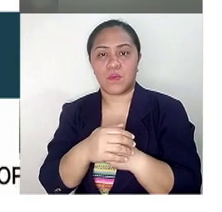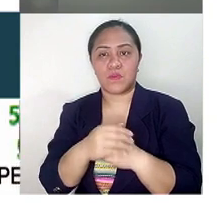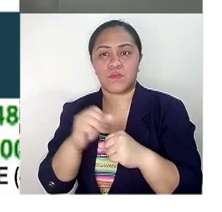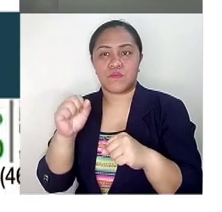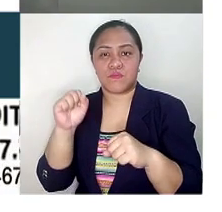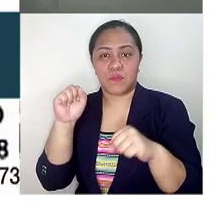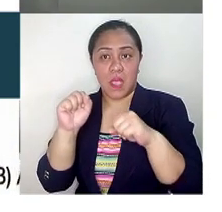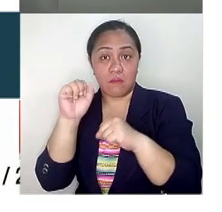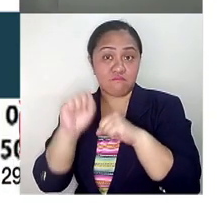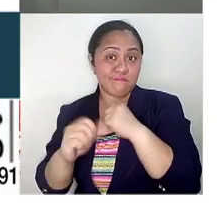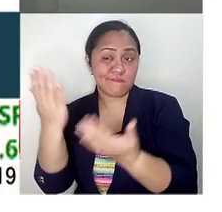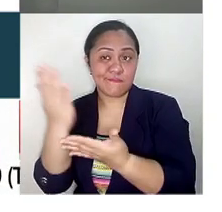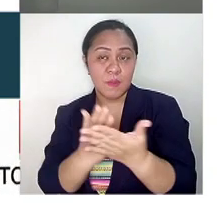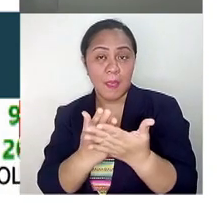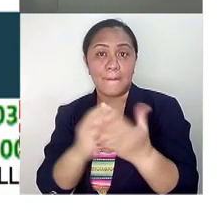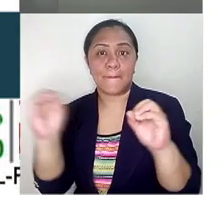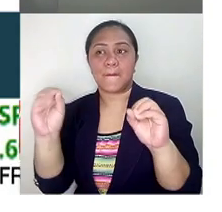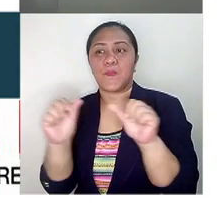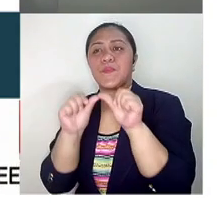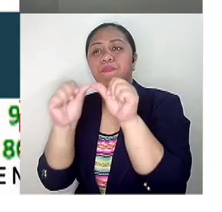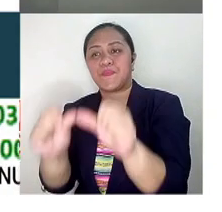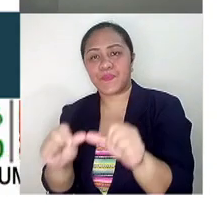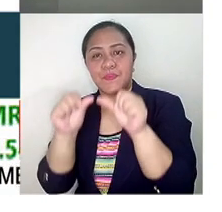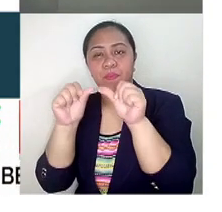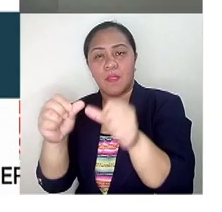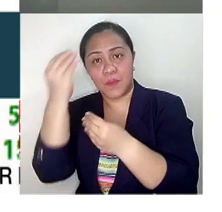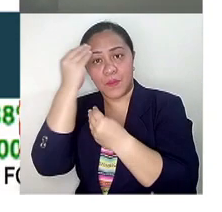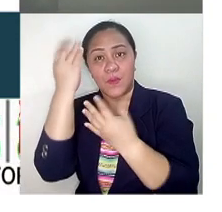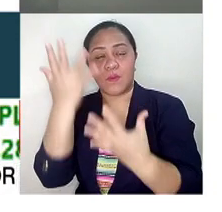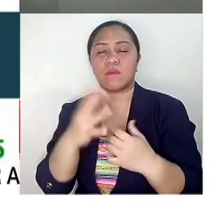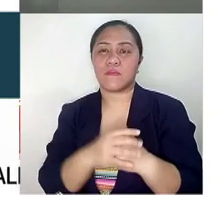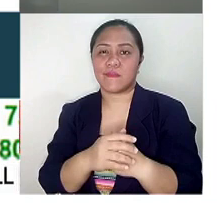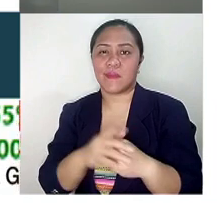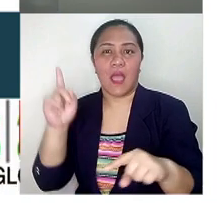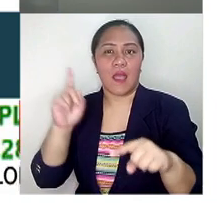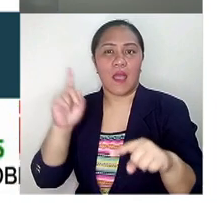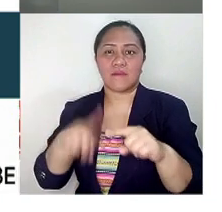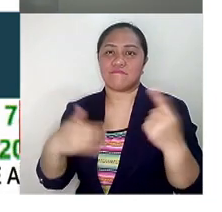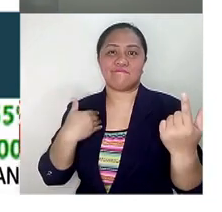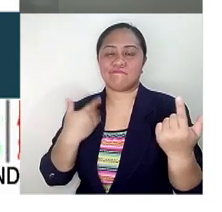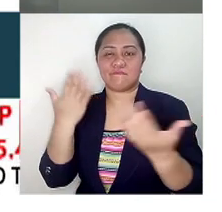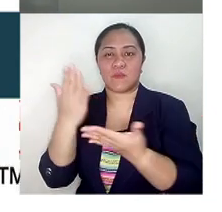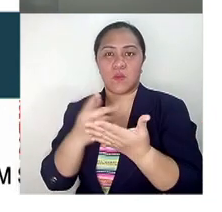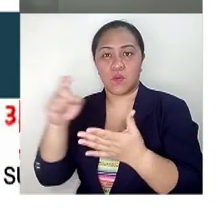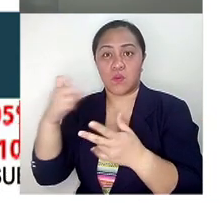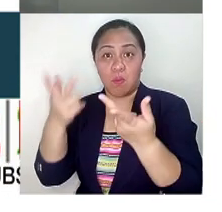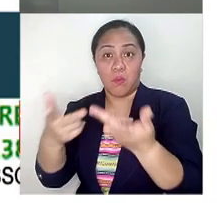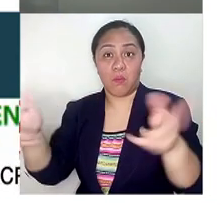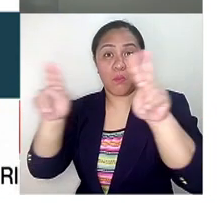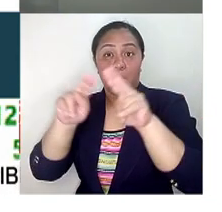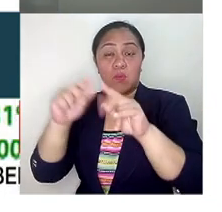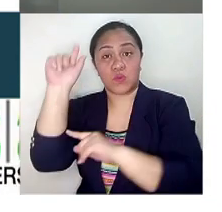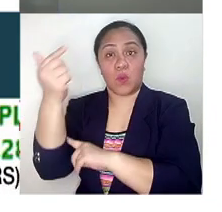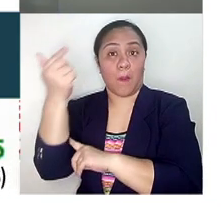no consistency, as far as I can tell right now, at least in the public posturing and positioning of the government, even if there